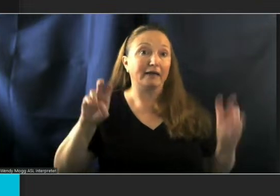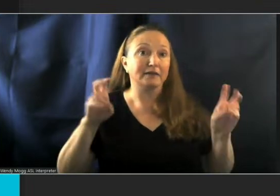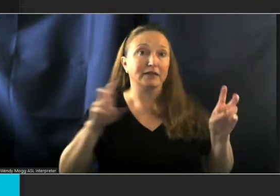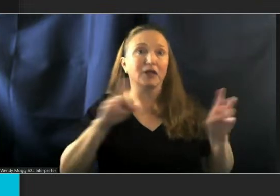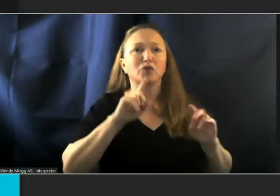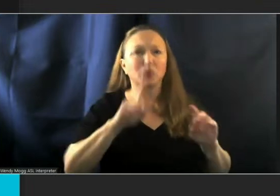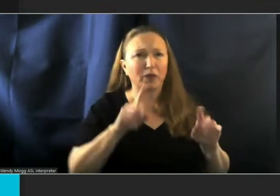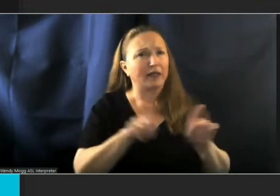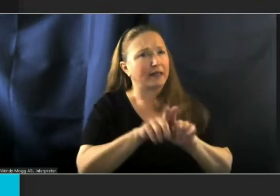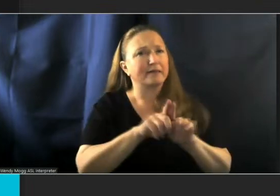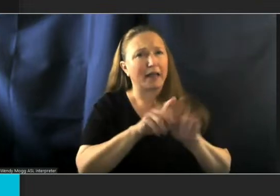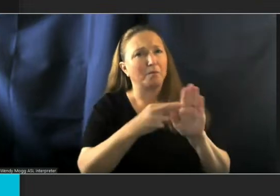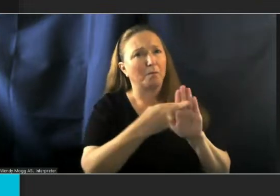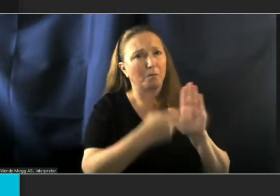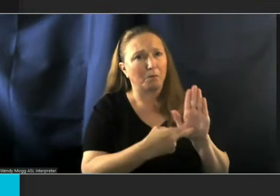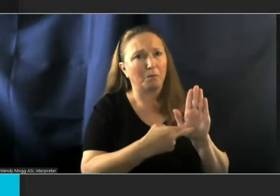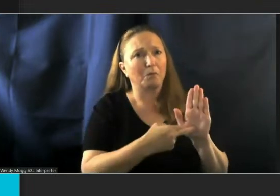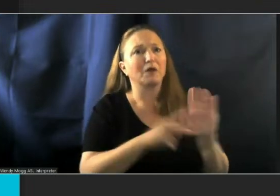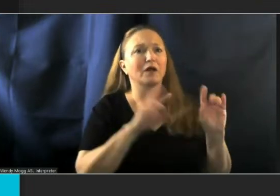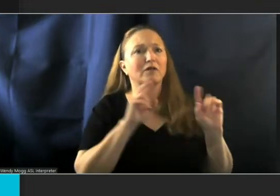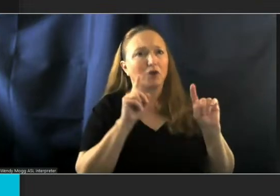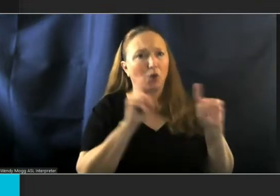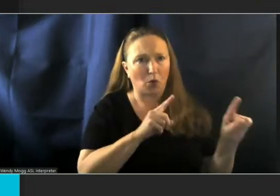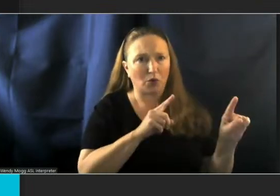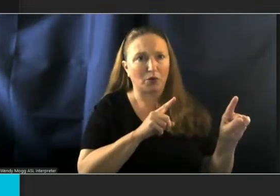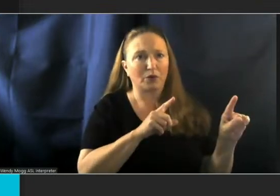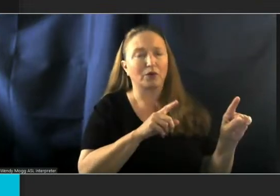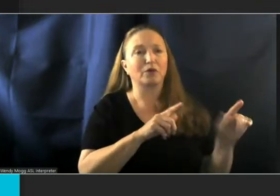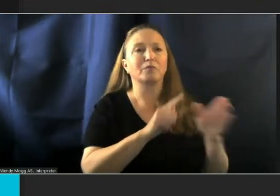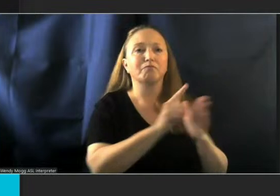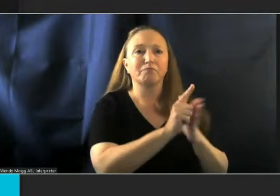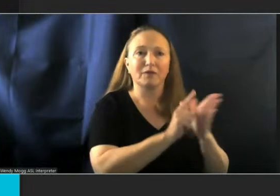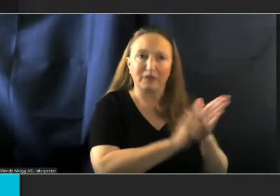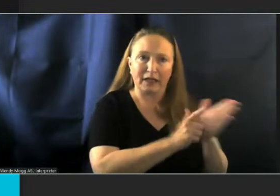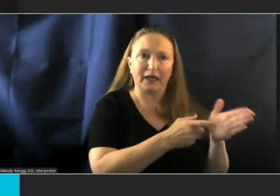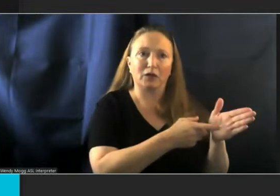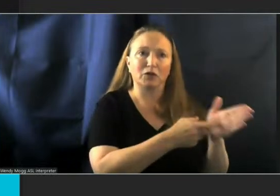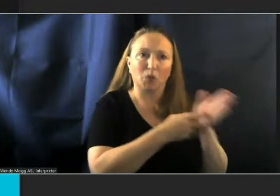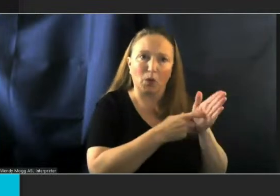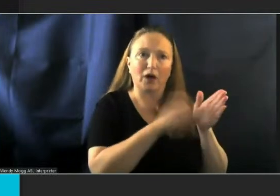is can be legally enforced by the state government.